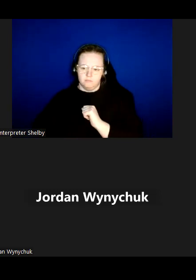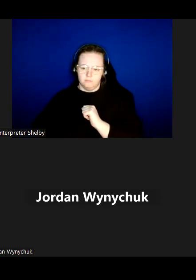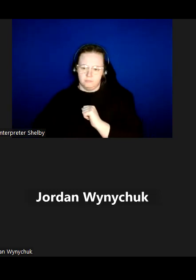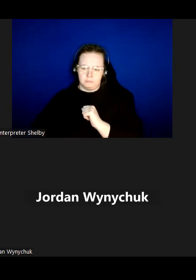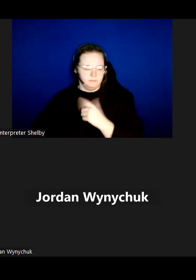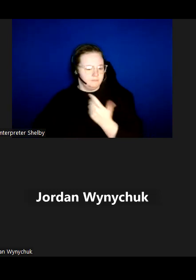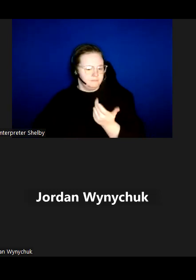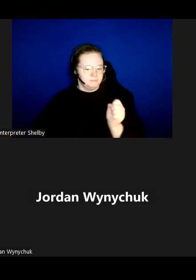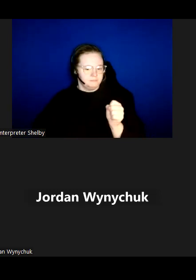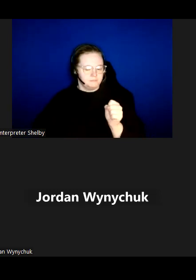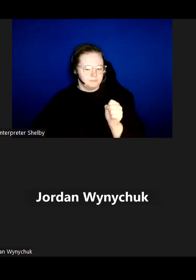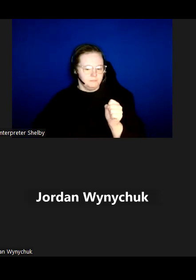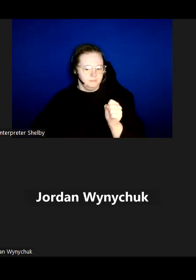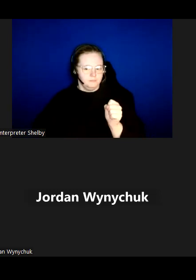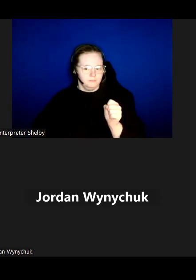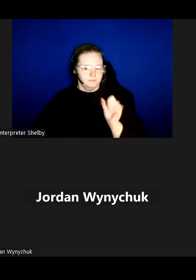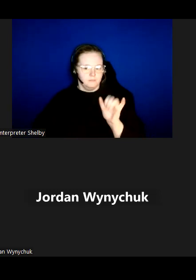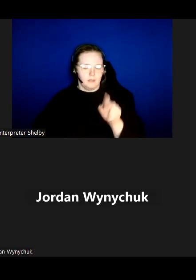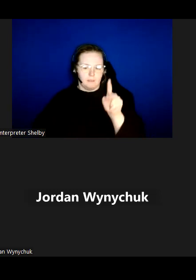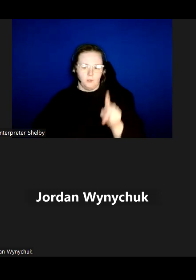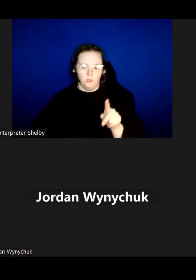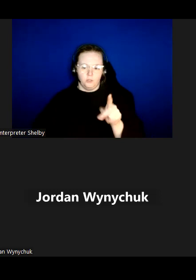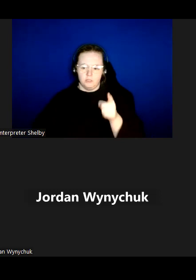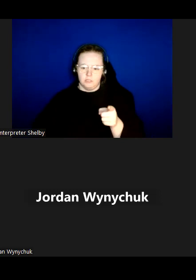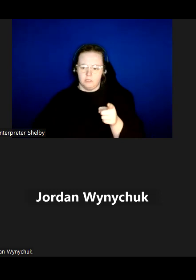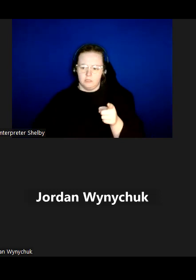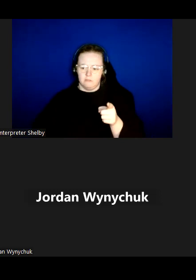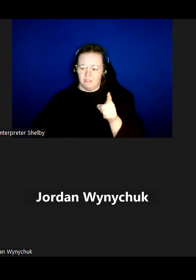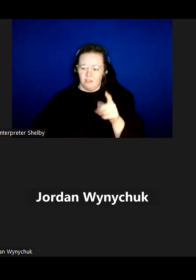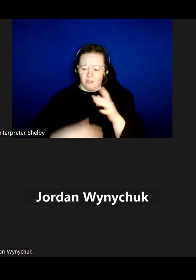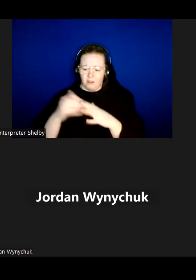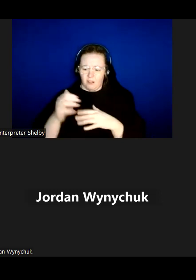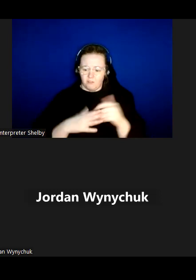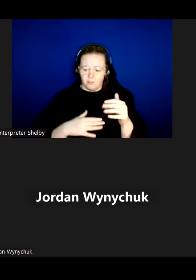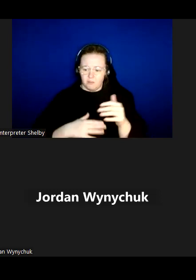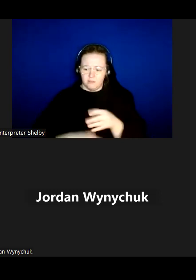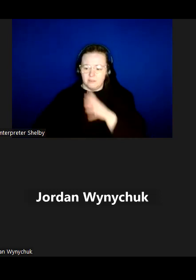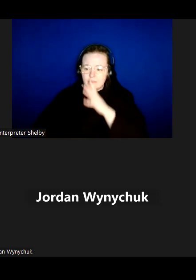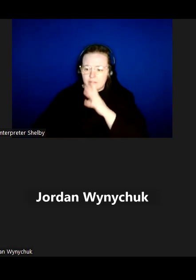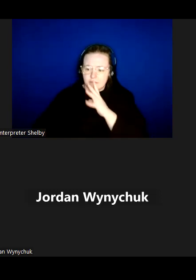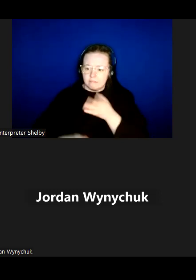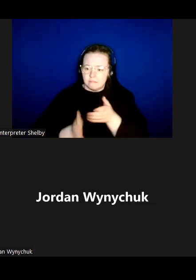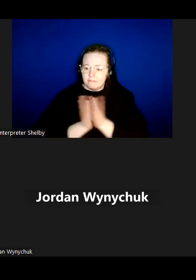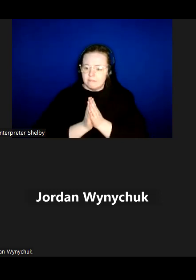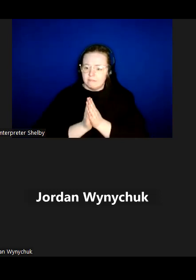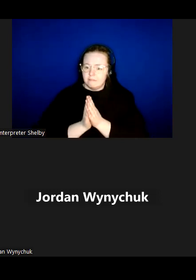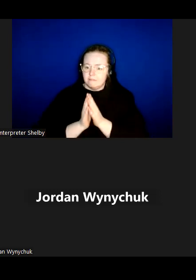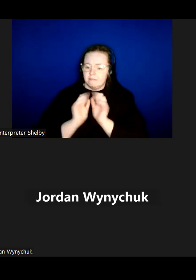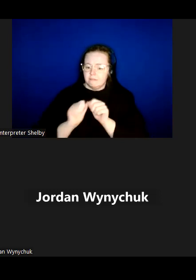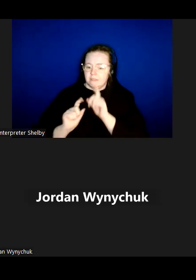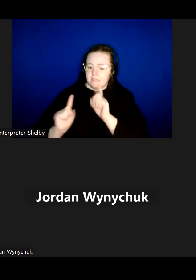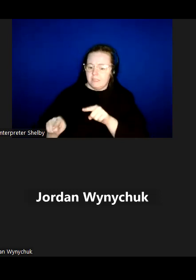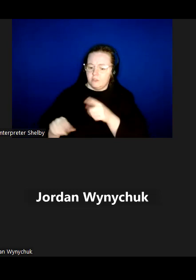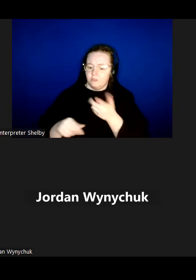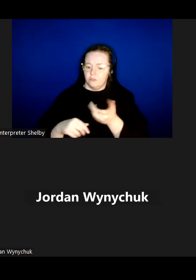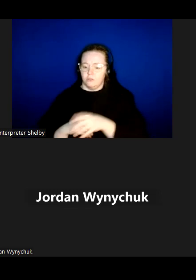Yeah, so the person that actually asked that question, do you feel comfortable coming off of mute and asking that so Sarah can have a conversation and learn a little